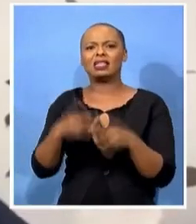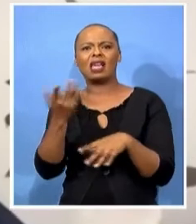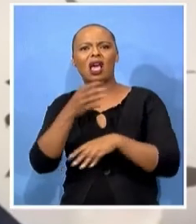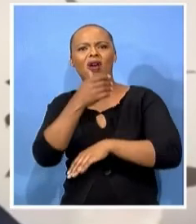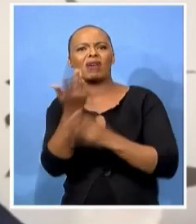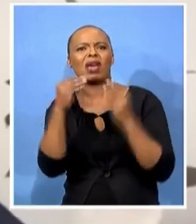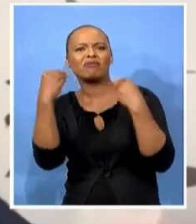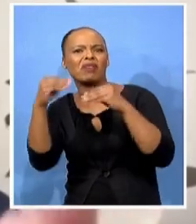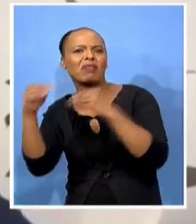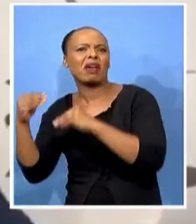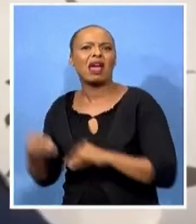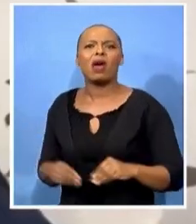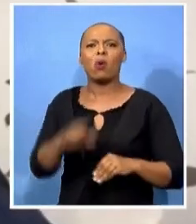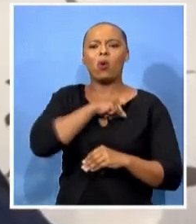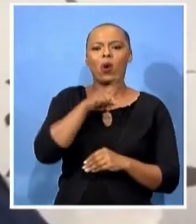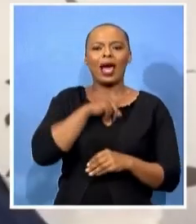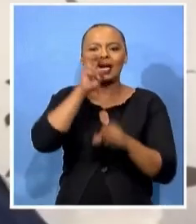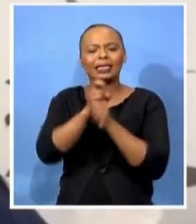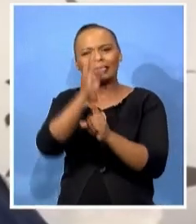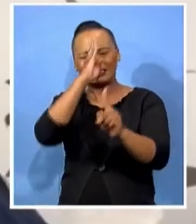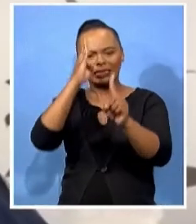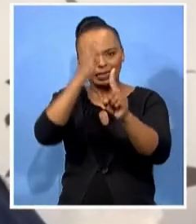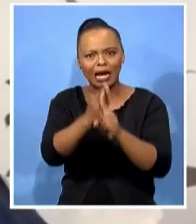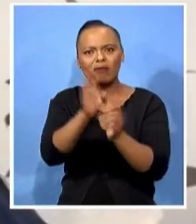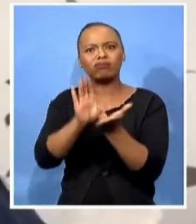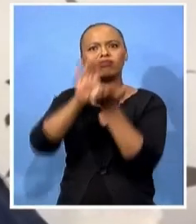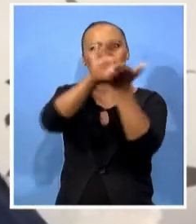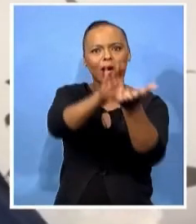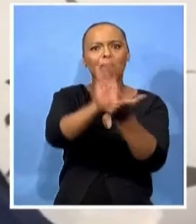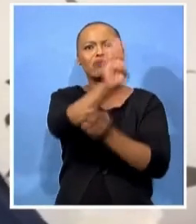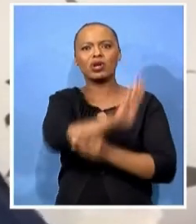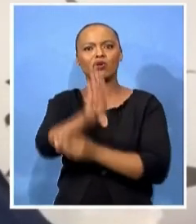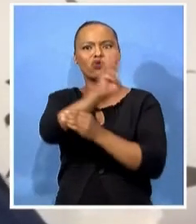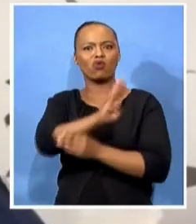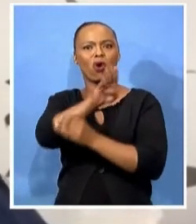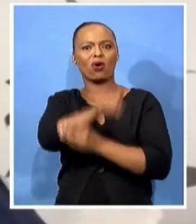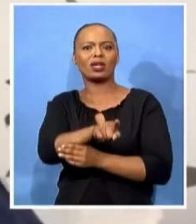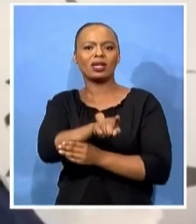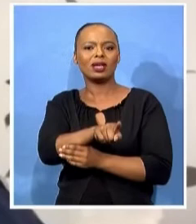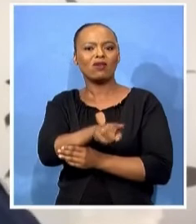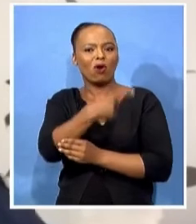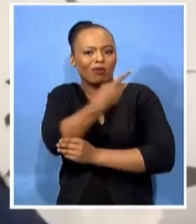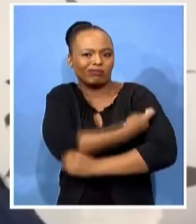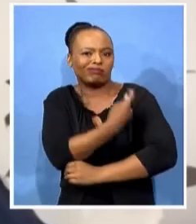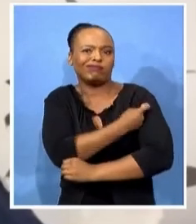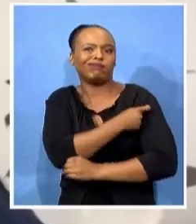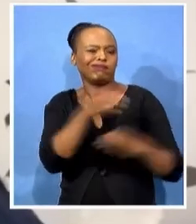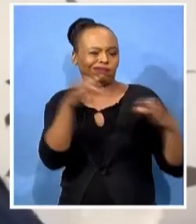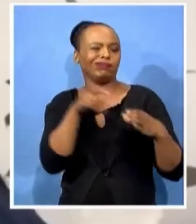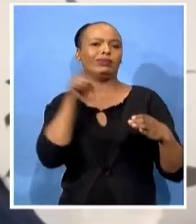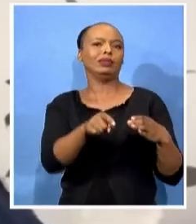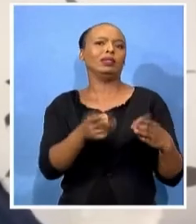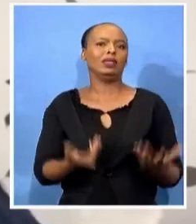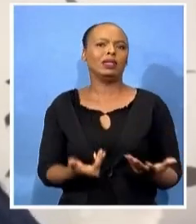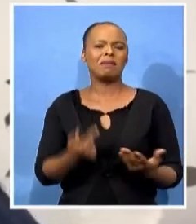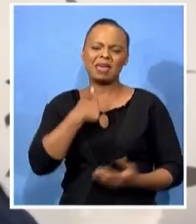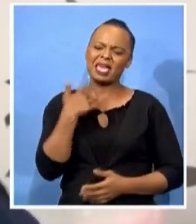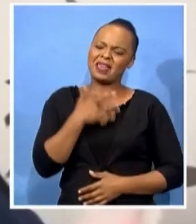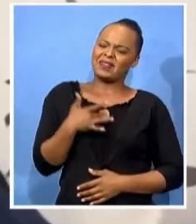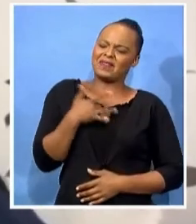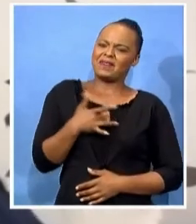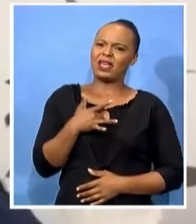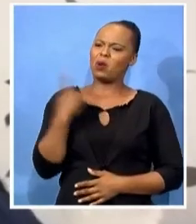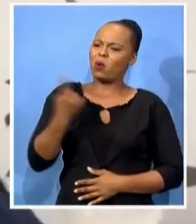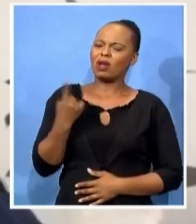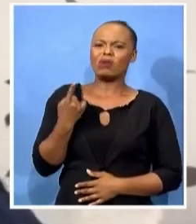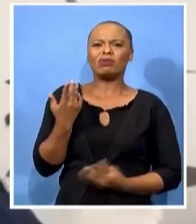billions of public money into this purpose. And so it almost feels to me that this is one of those moments where it is a